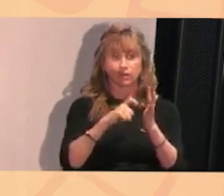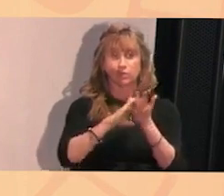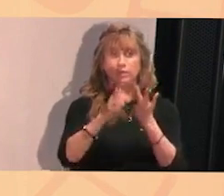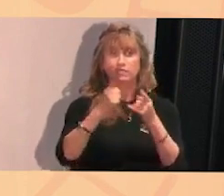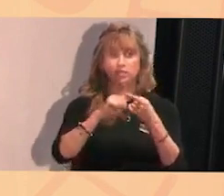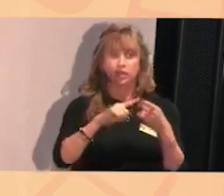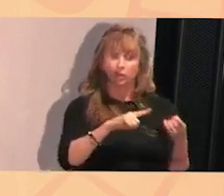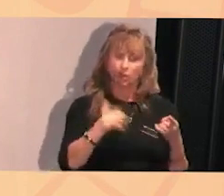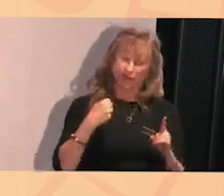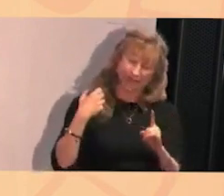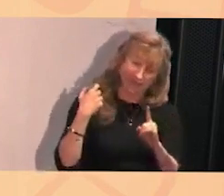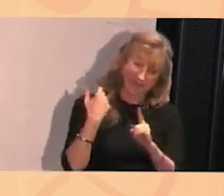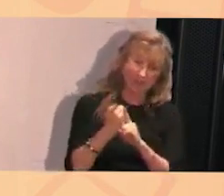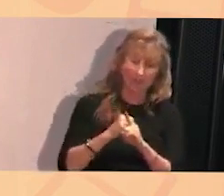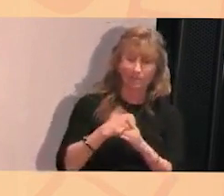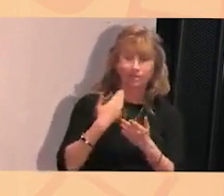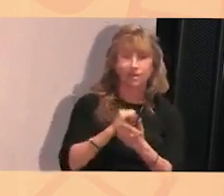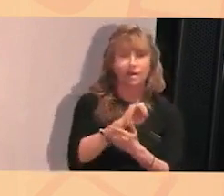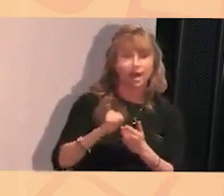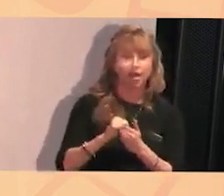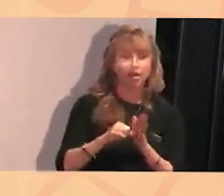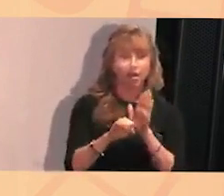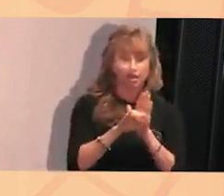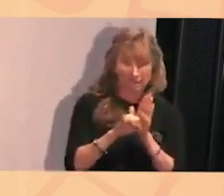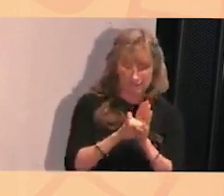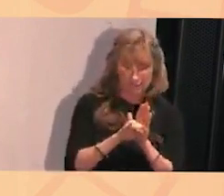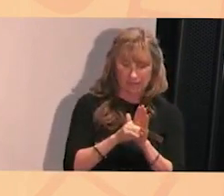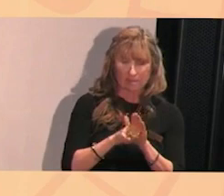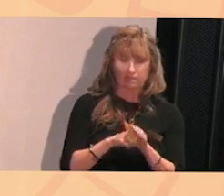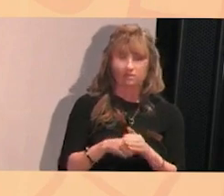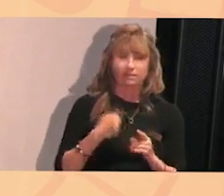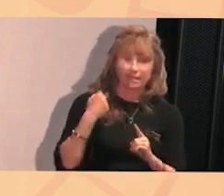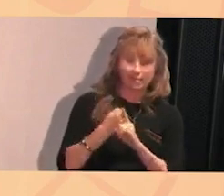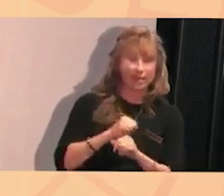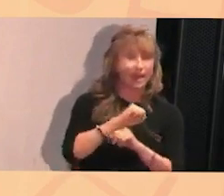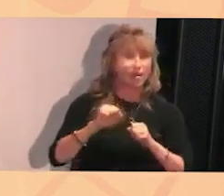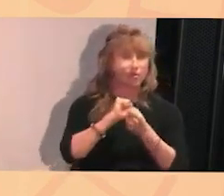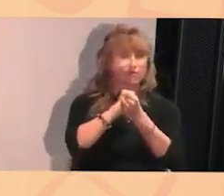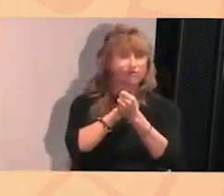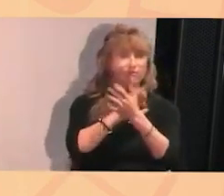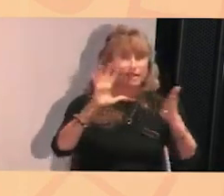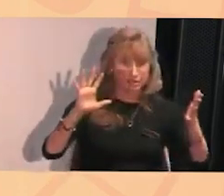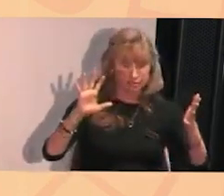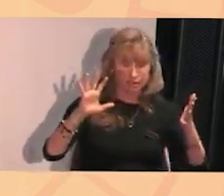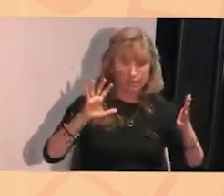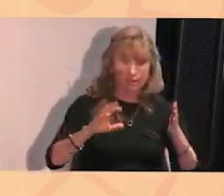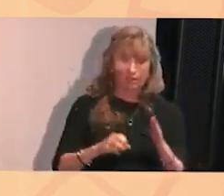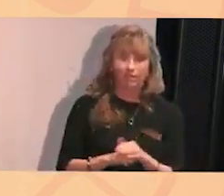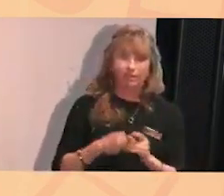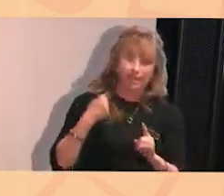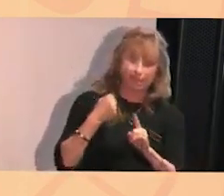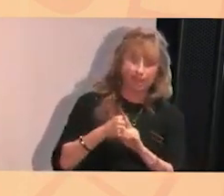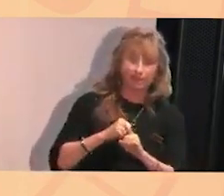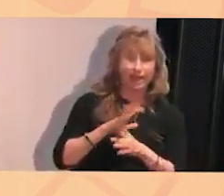way in which we exercise our identity, the way we exercise our creative freedom, but more importantly, the way we uphold the